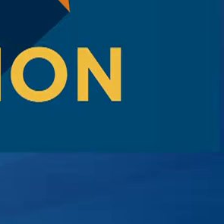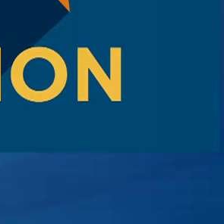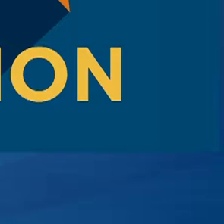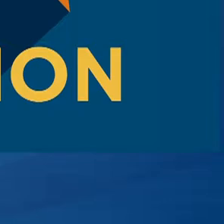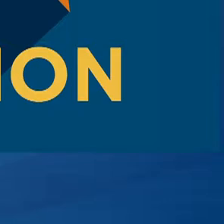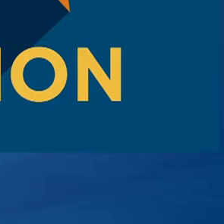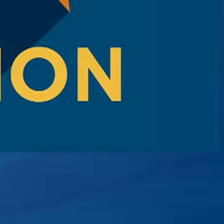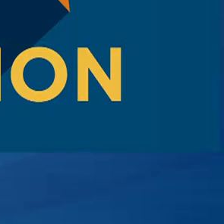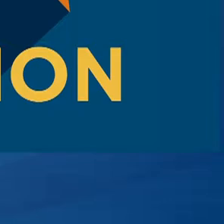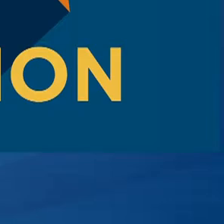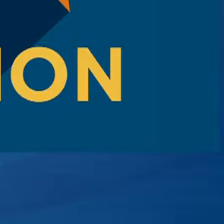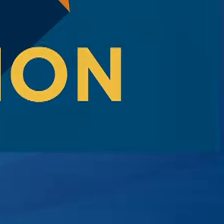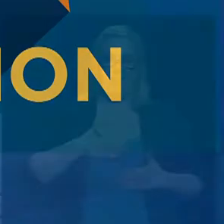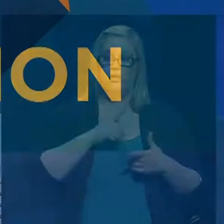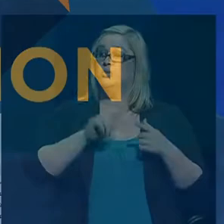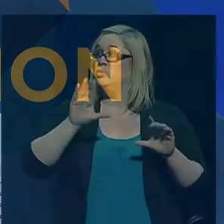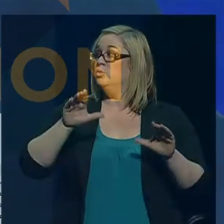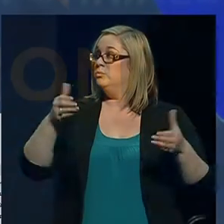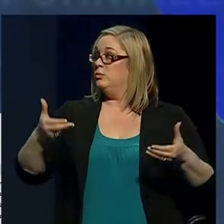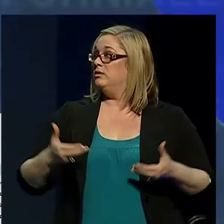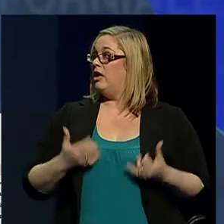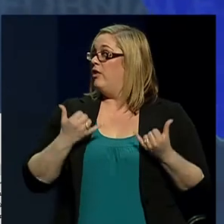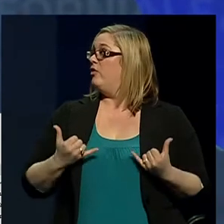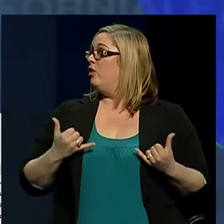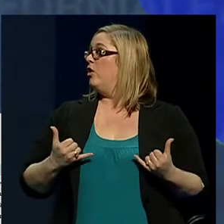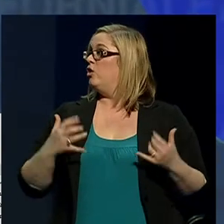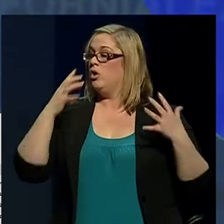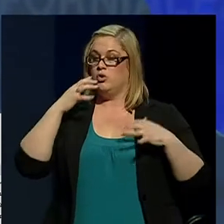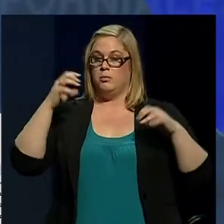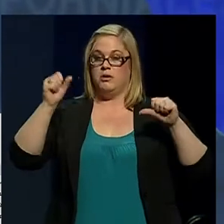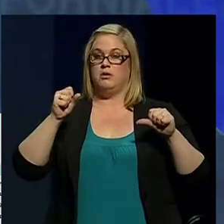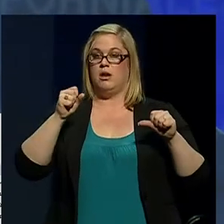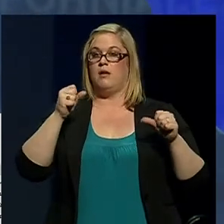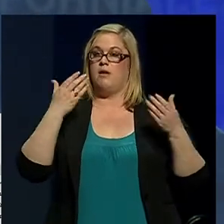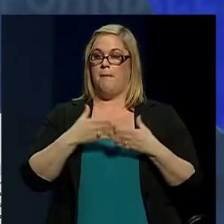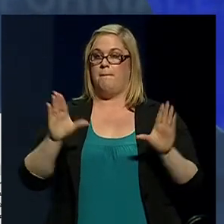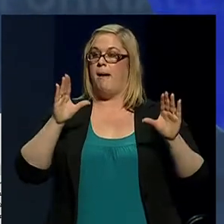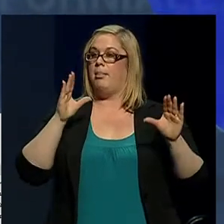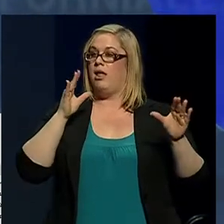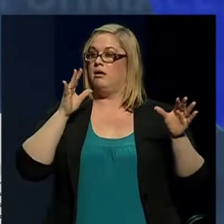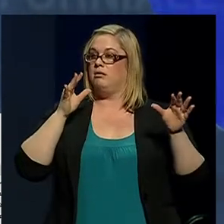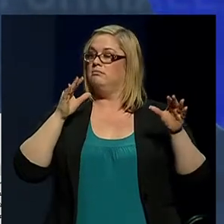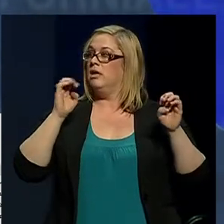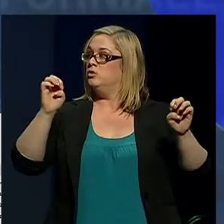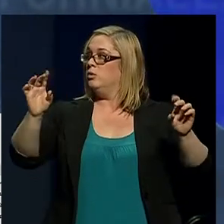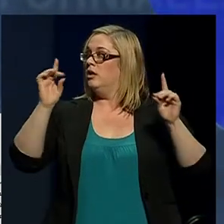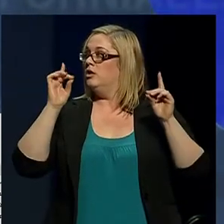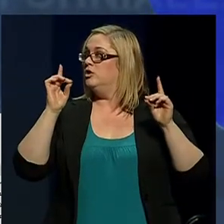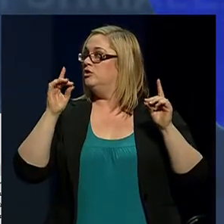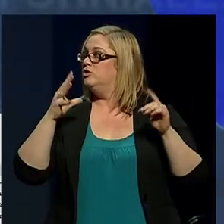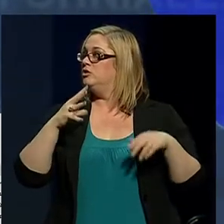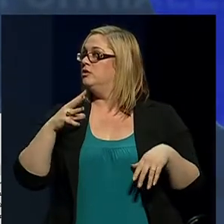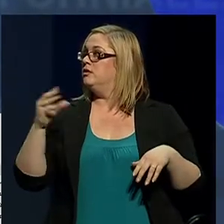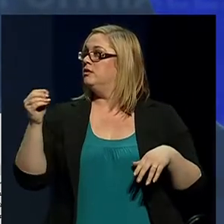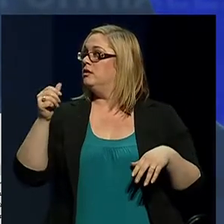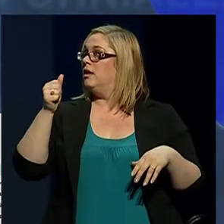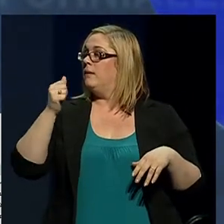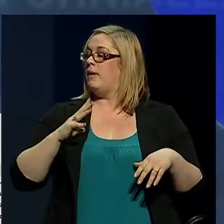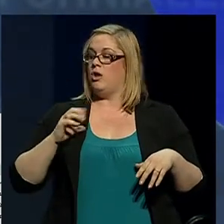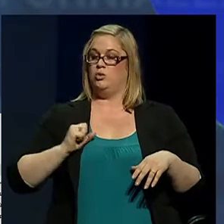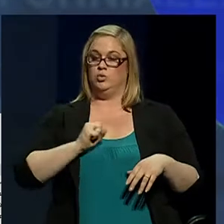Now it's my pleasure to present the current Superintendent of Public Instruction, man who was in the State